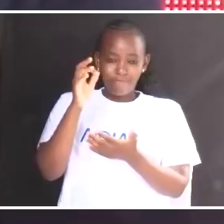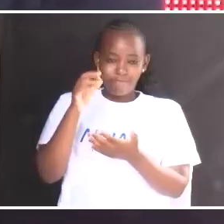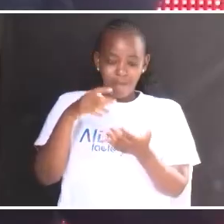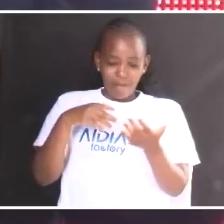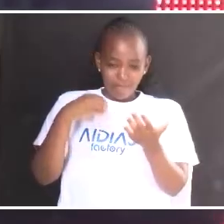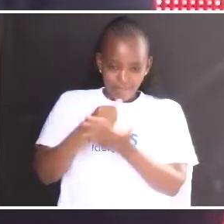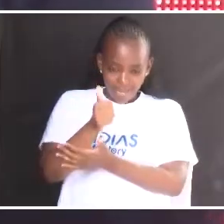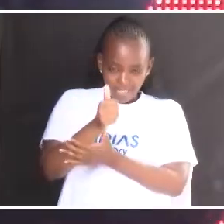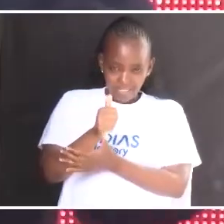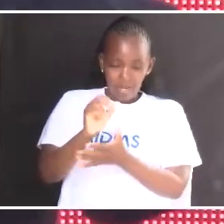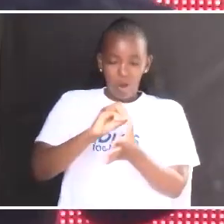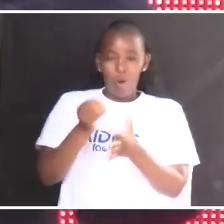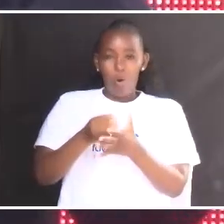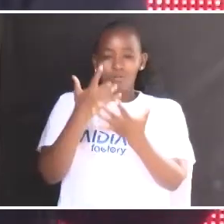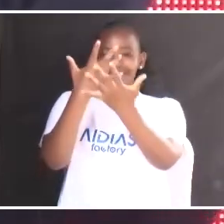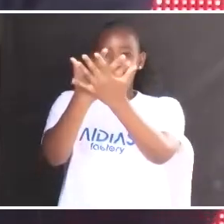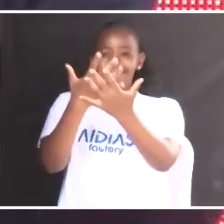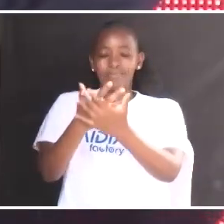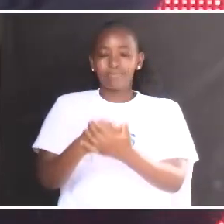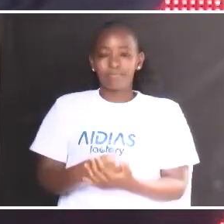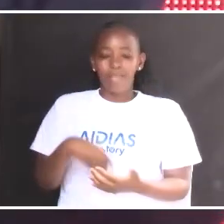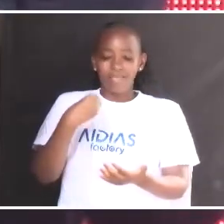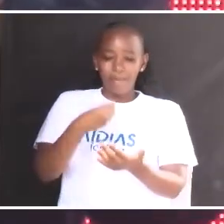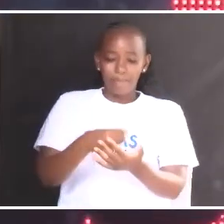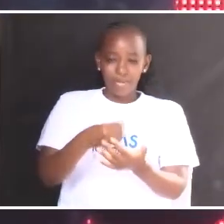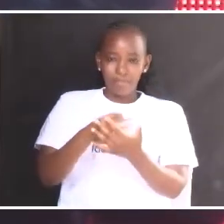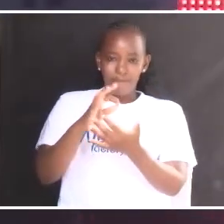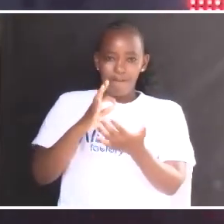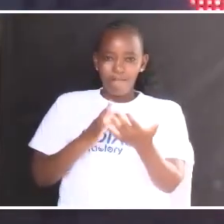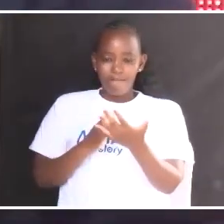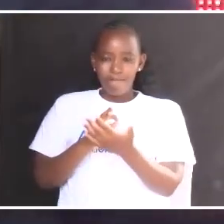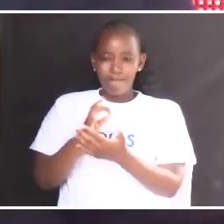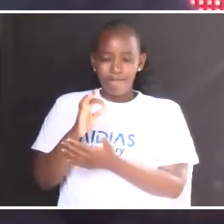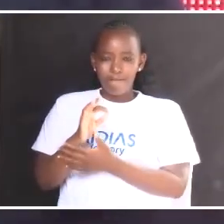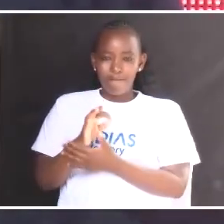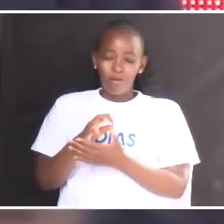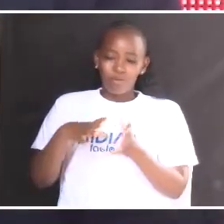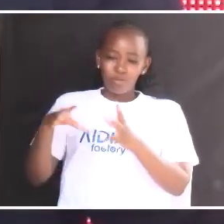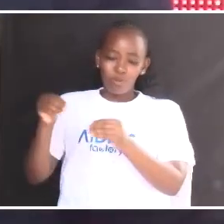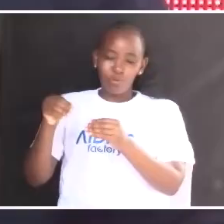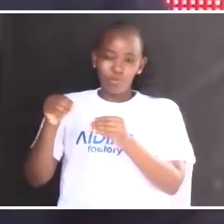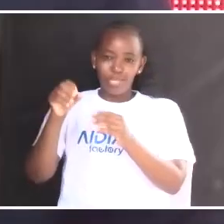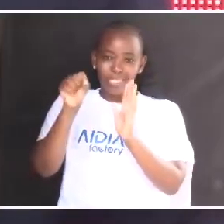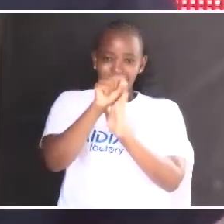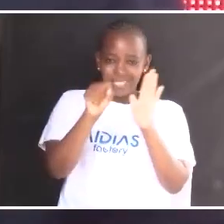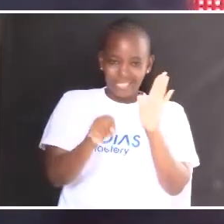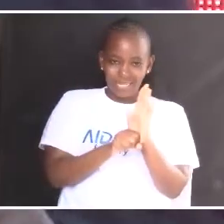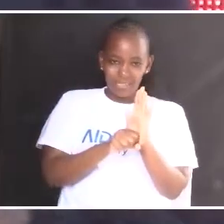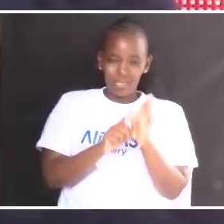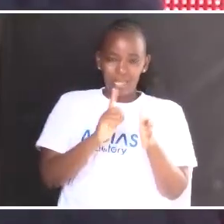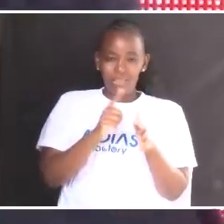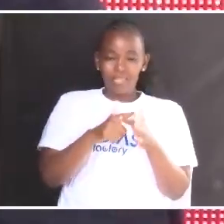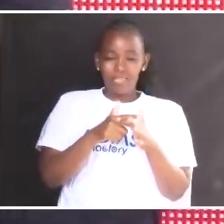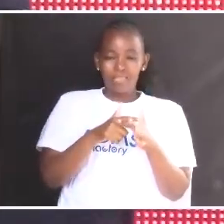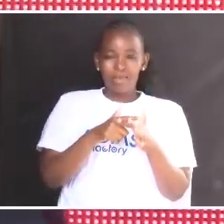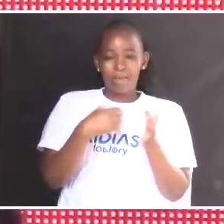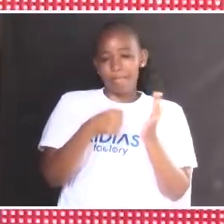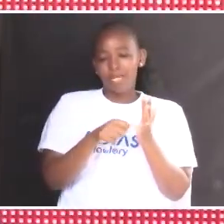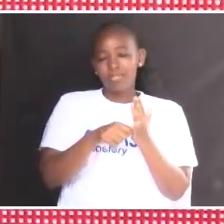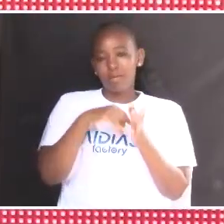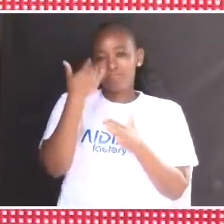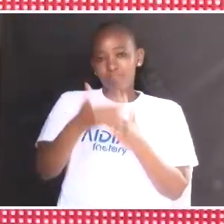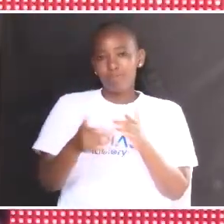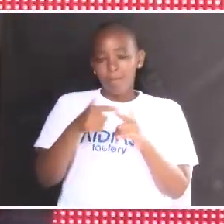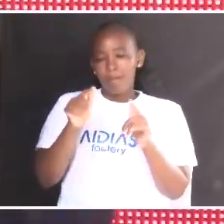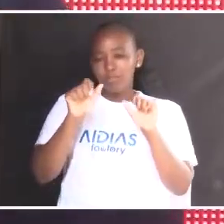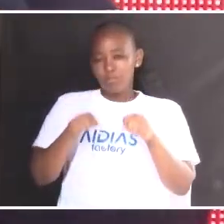jailed. This fine will go to the state. Once it goes to the state, then that matter comes to an end, but you can decide that you are going to have